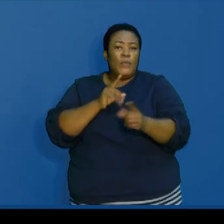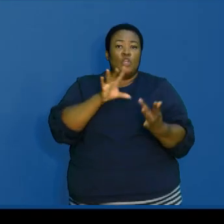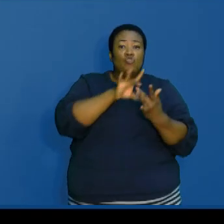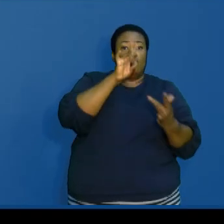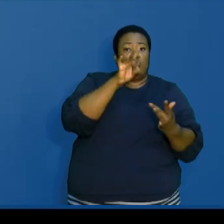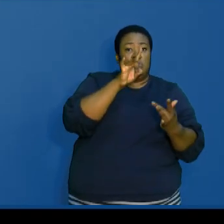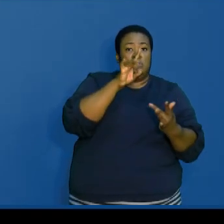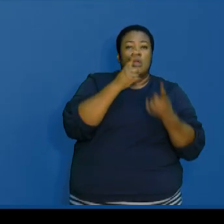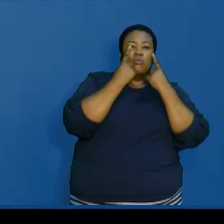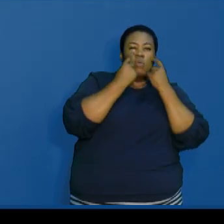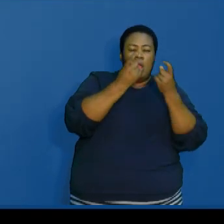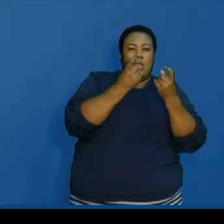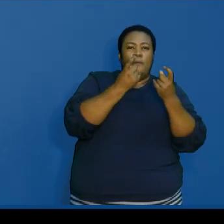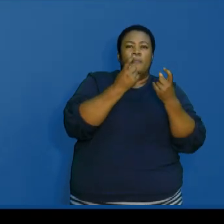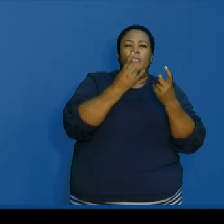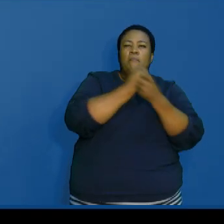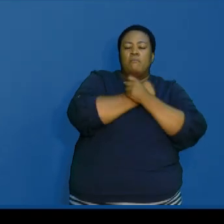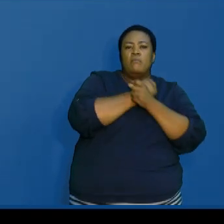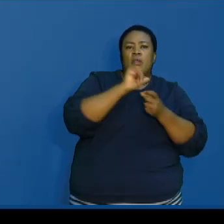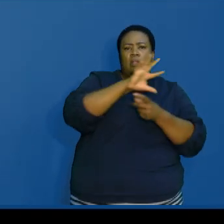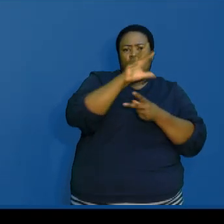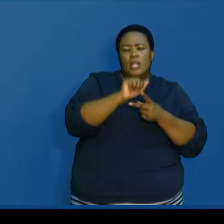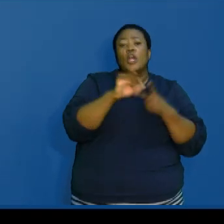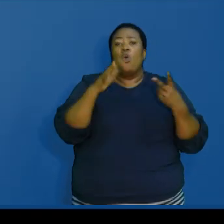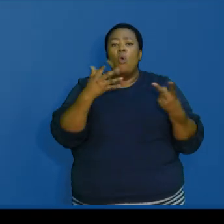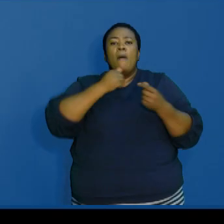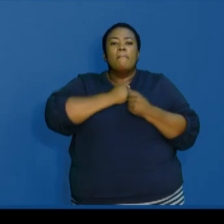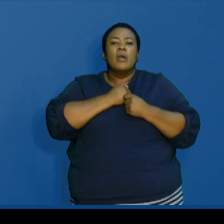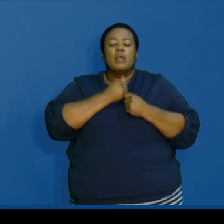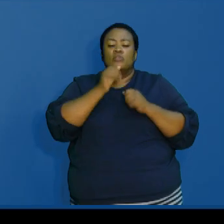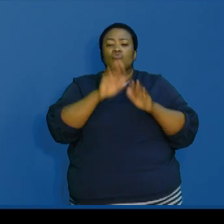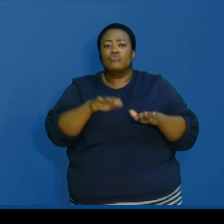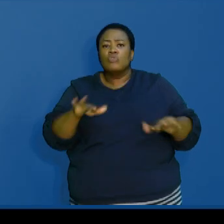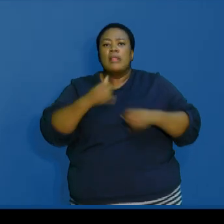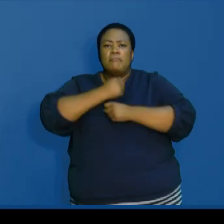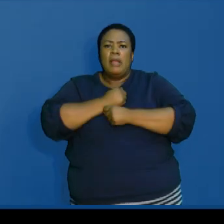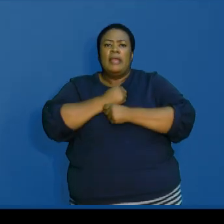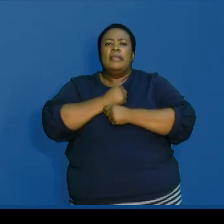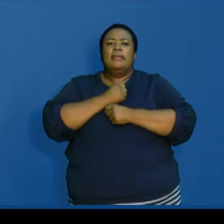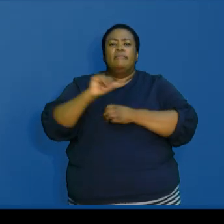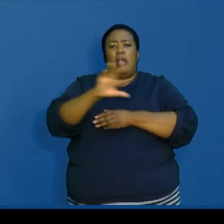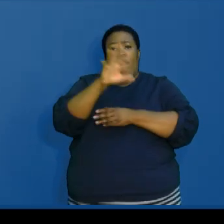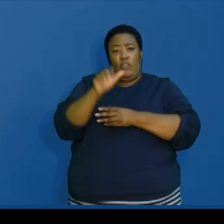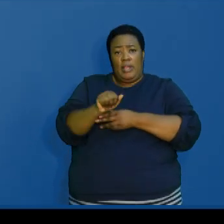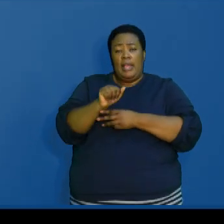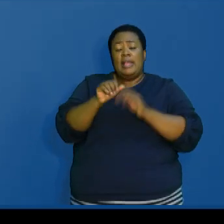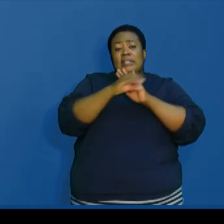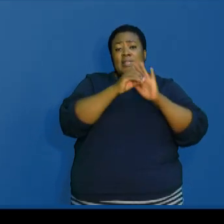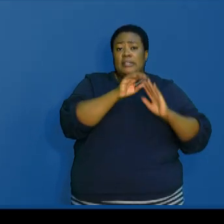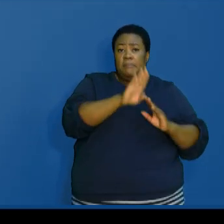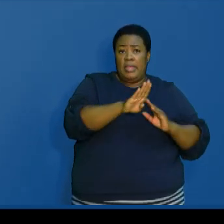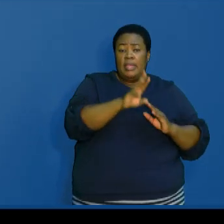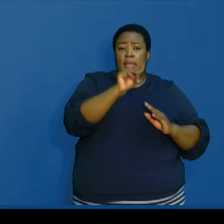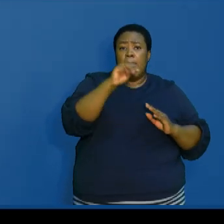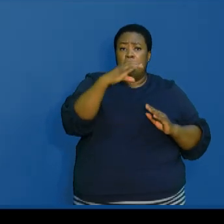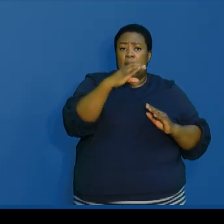Country or My Children, My Africa. In section B, you may choose Macbeth or My Children,